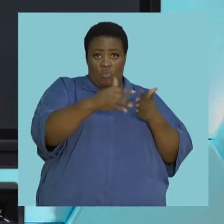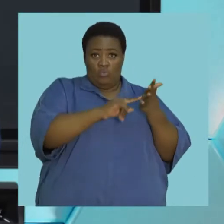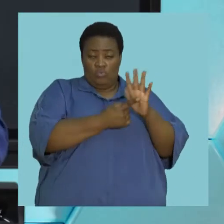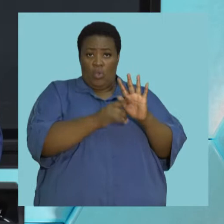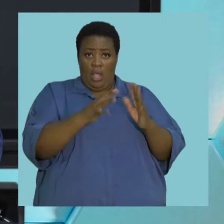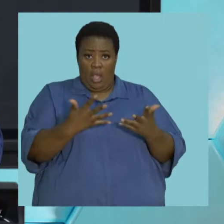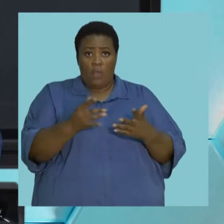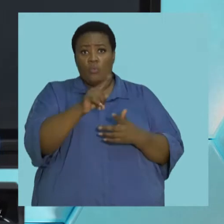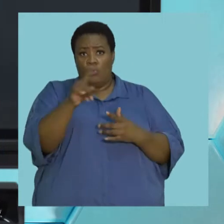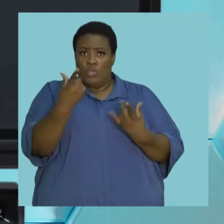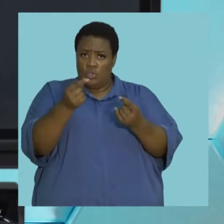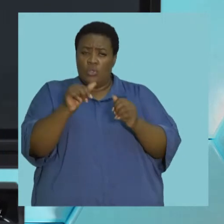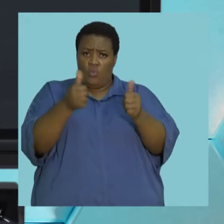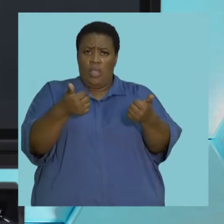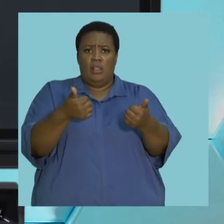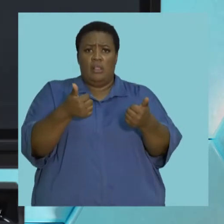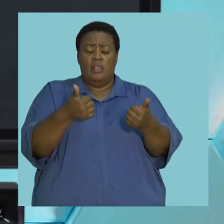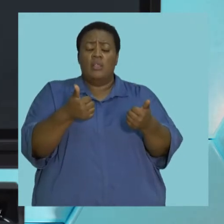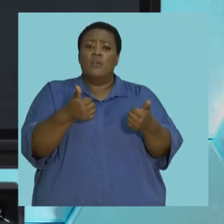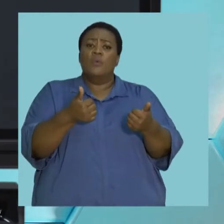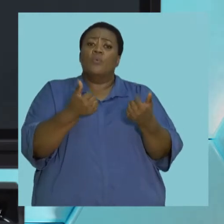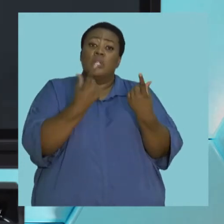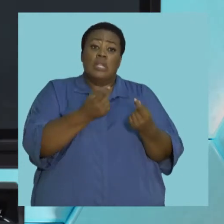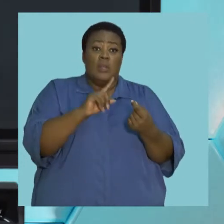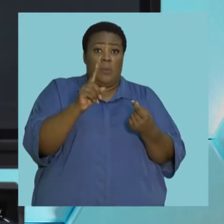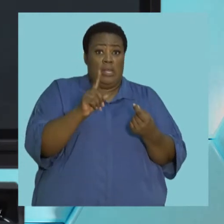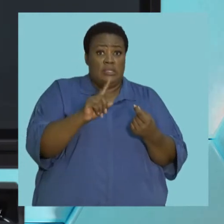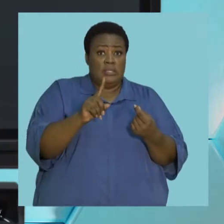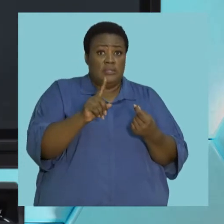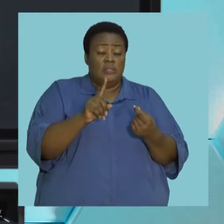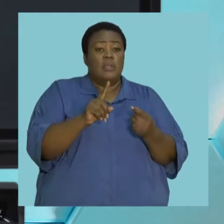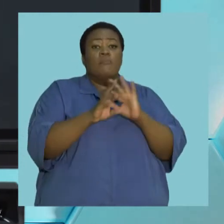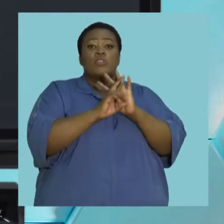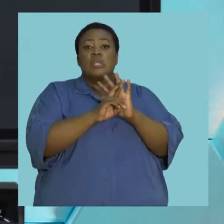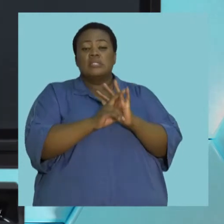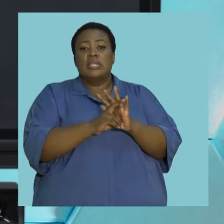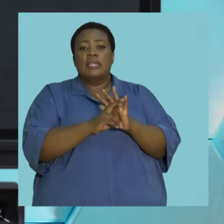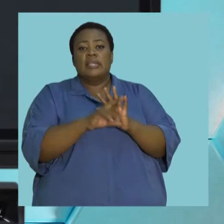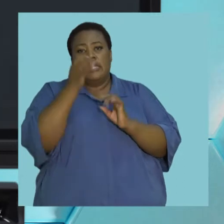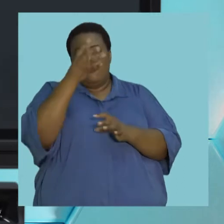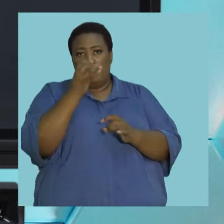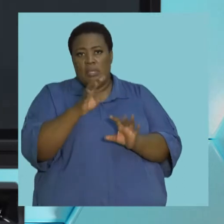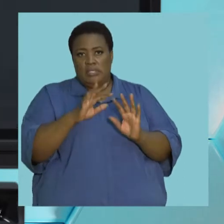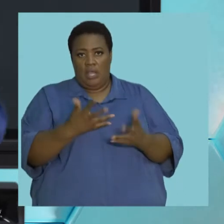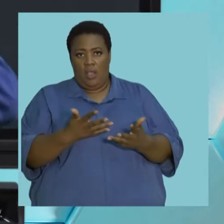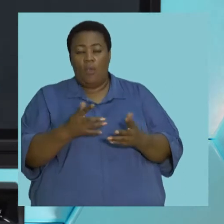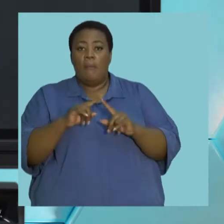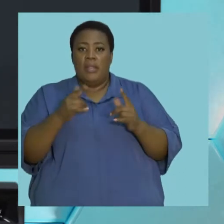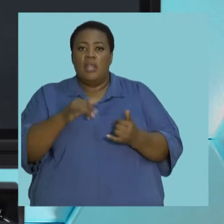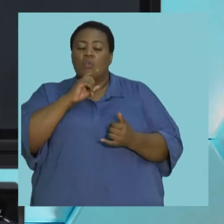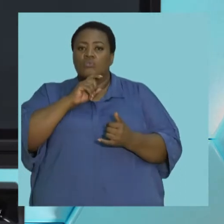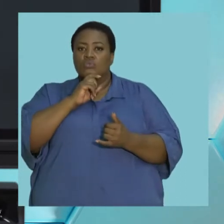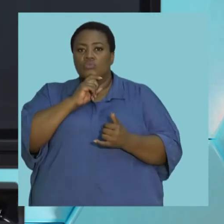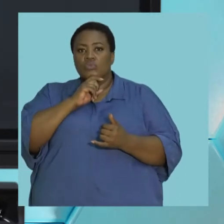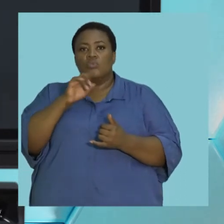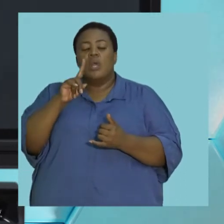in a table. So guys, you've done well. We've looked at presenting information now. Let's look at how we present that